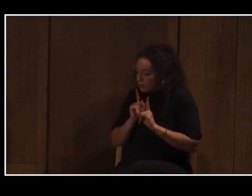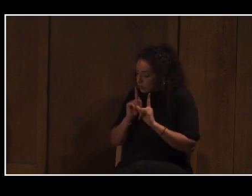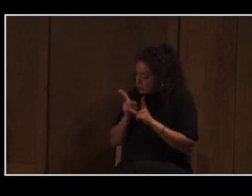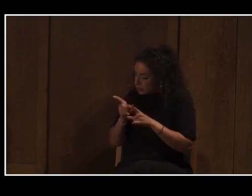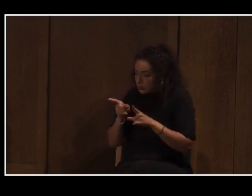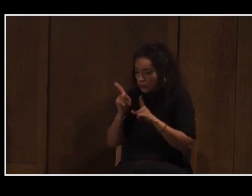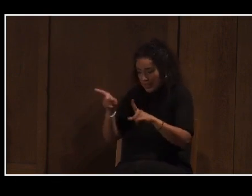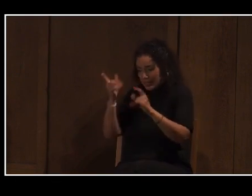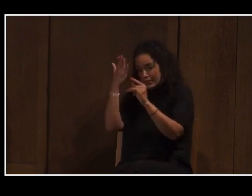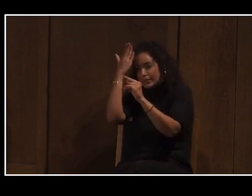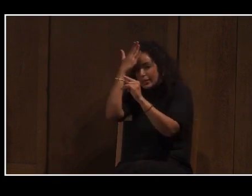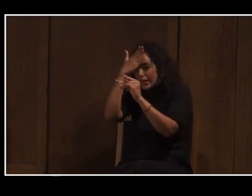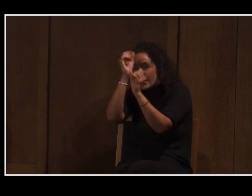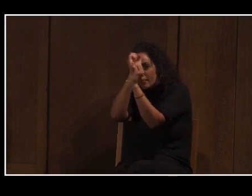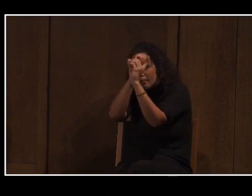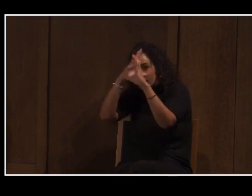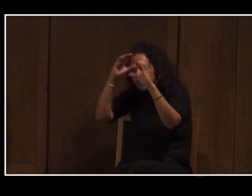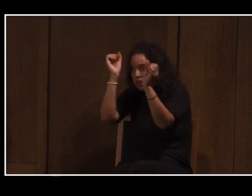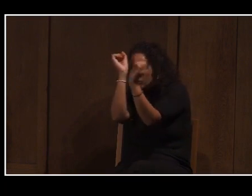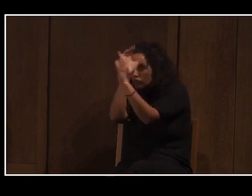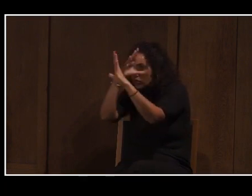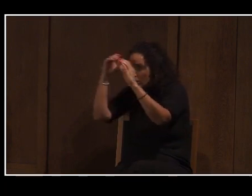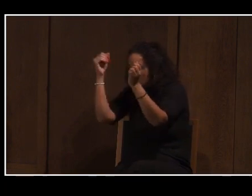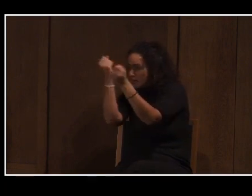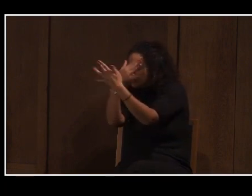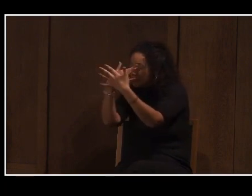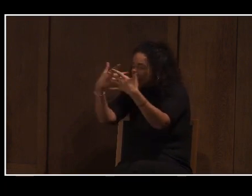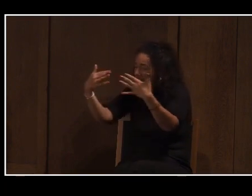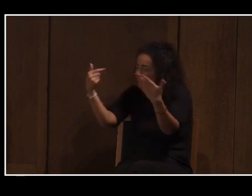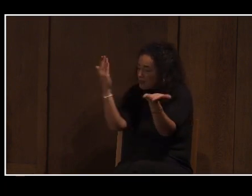more imaginative realities to be had